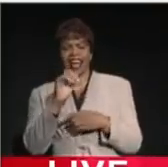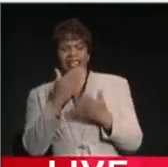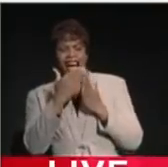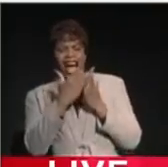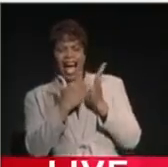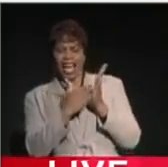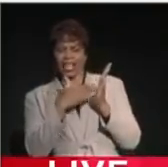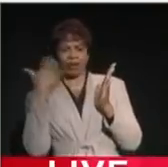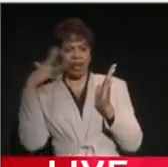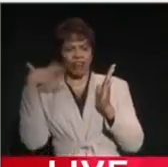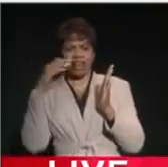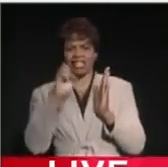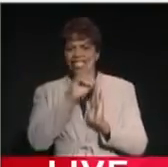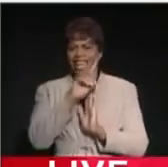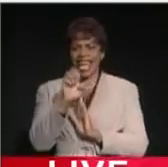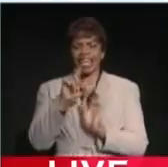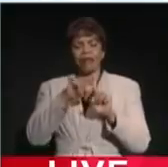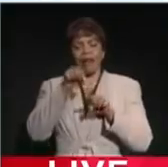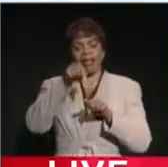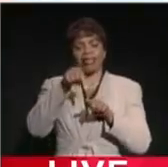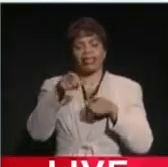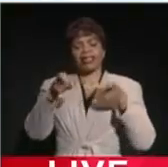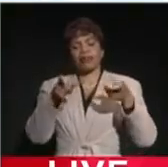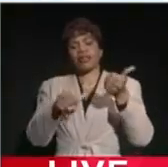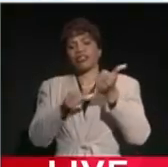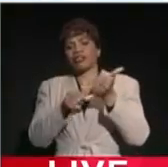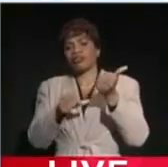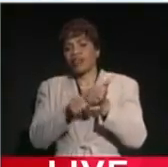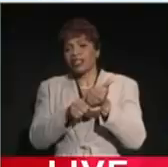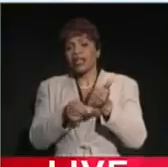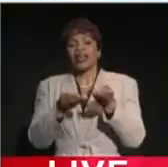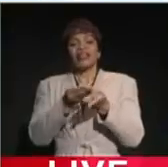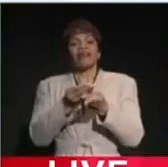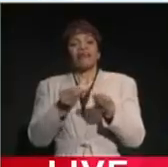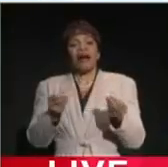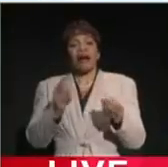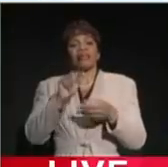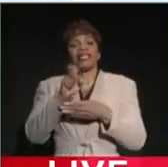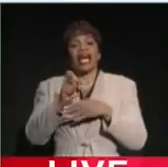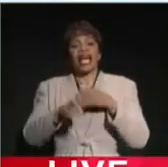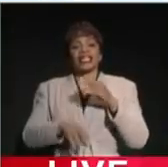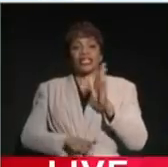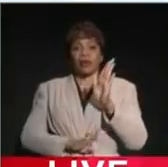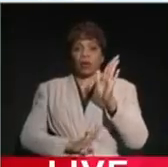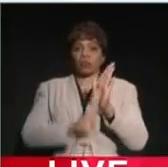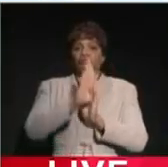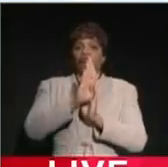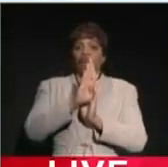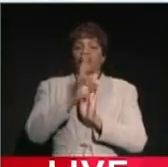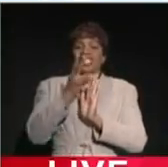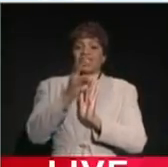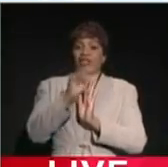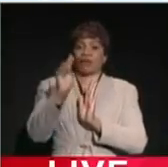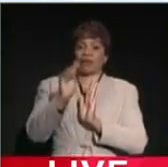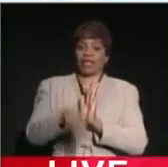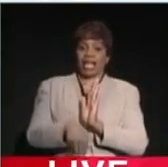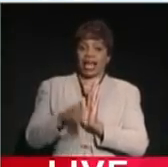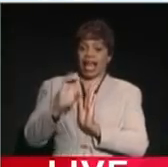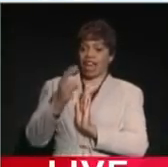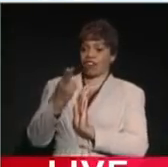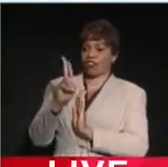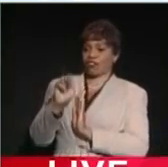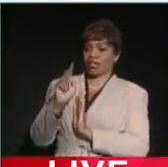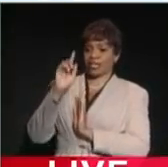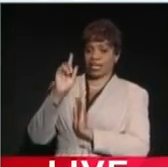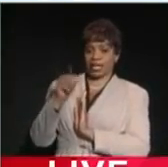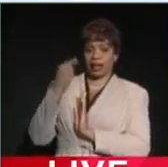with real money. This administration, property taxes are up 17% during the Christie Guadagno years. If you're a very